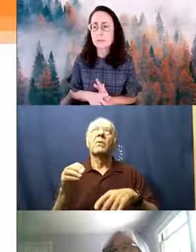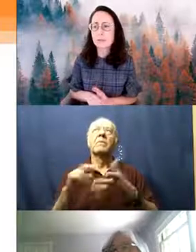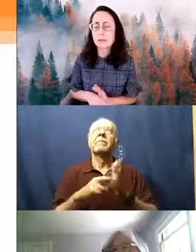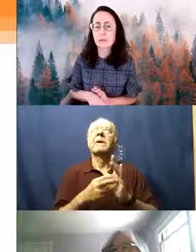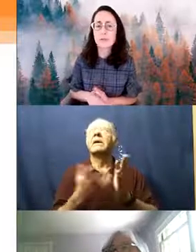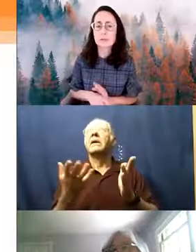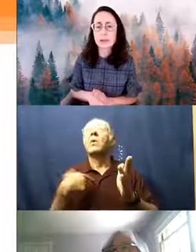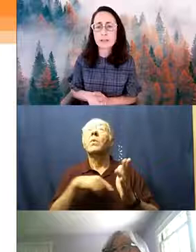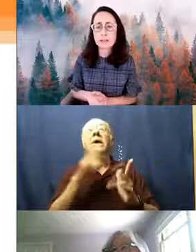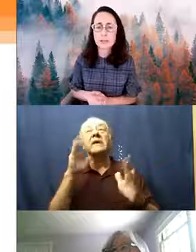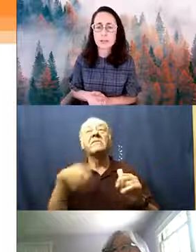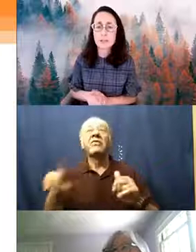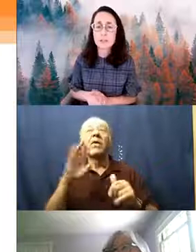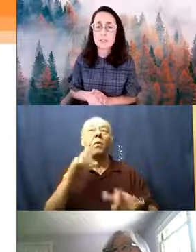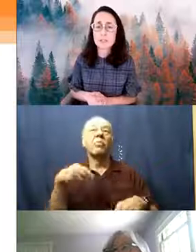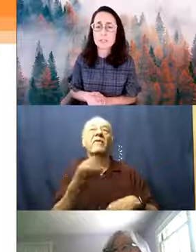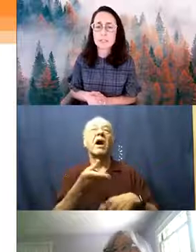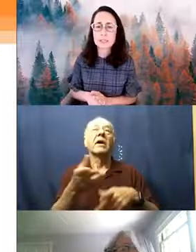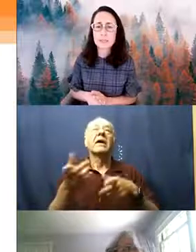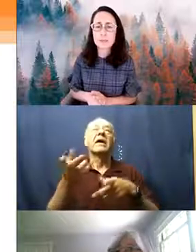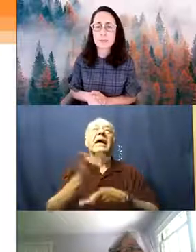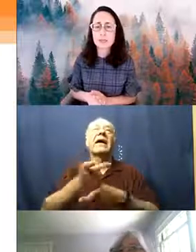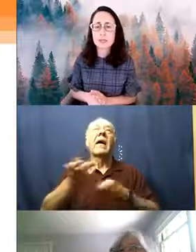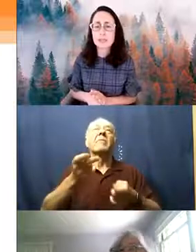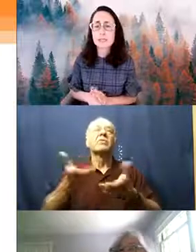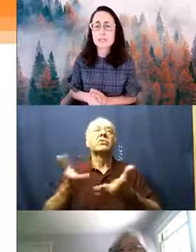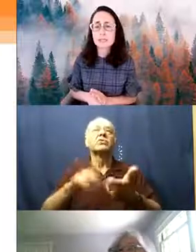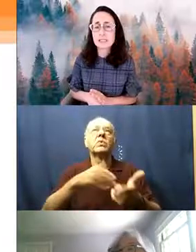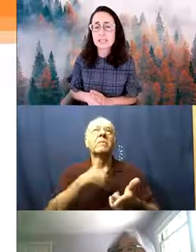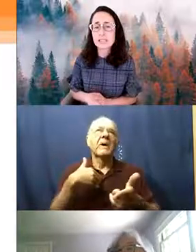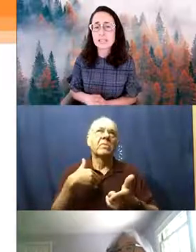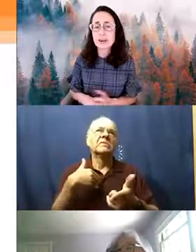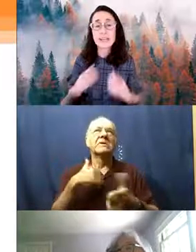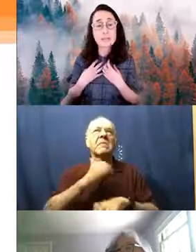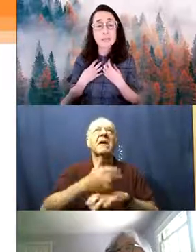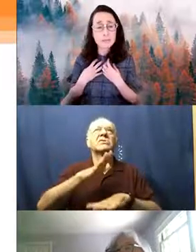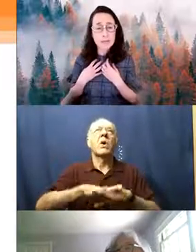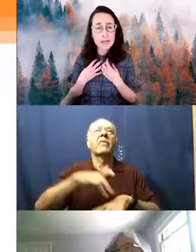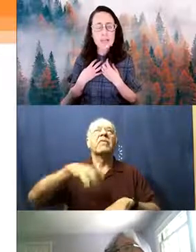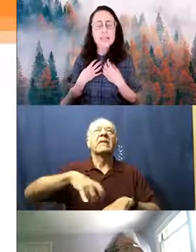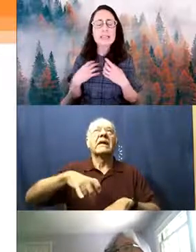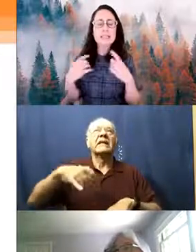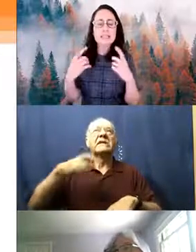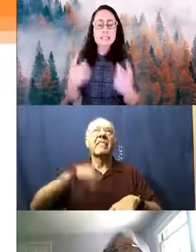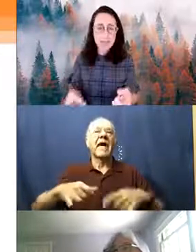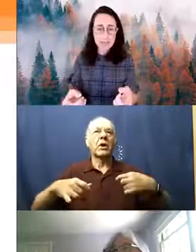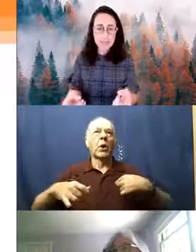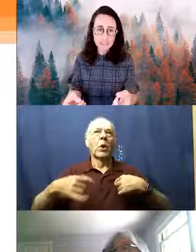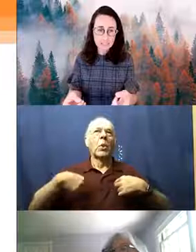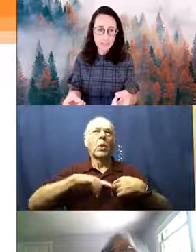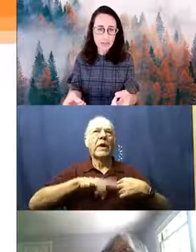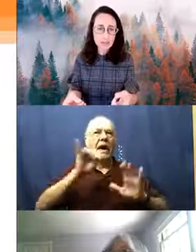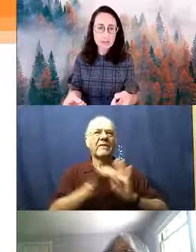we expect they will provide care management services to members based on needs that we identify and needs that